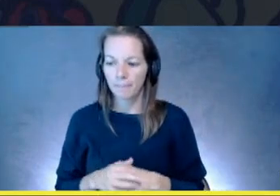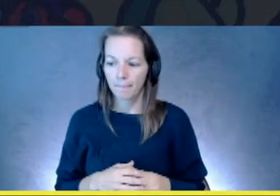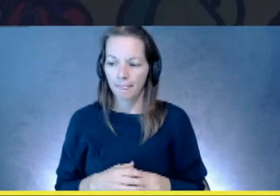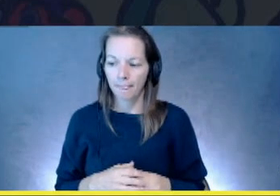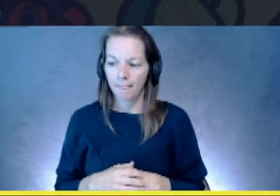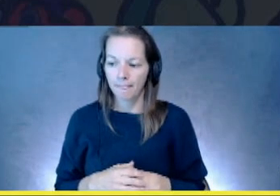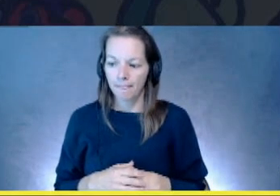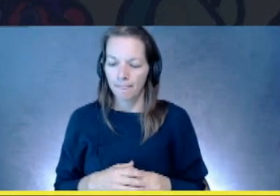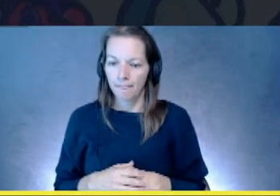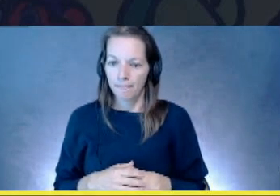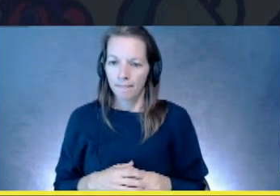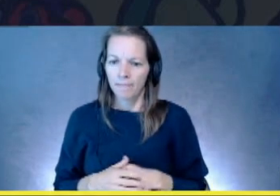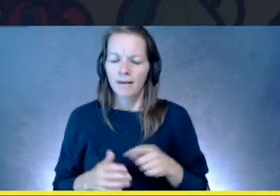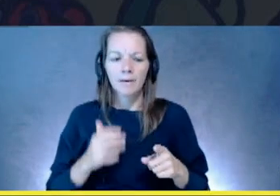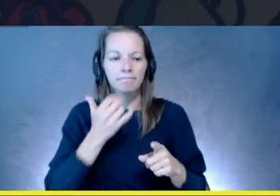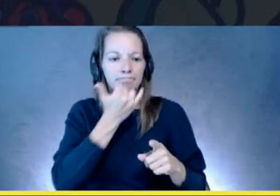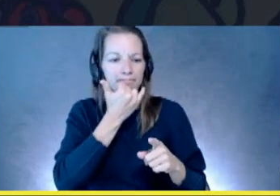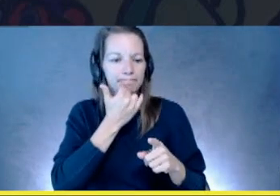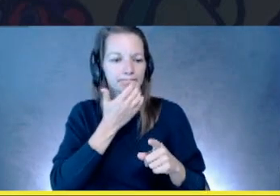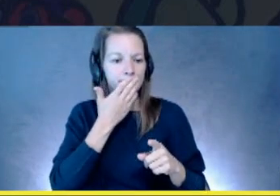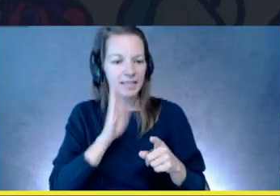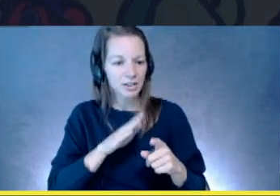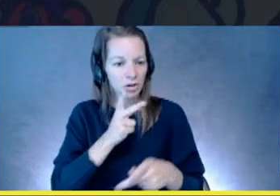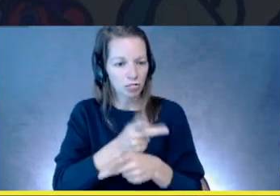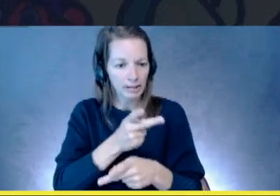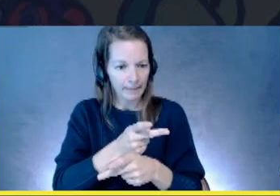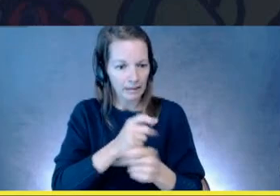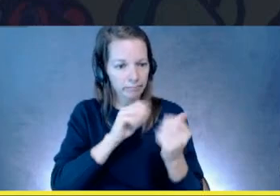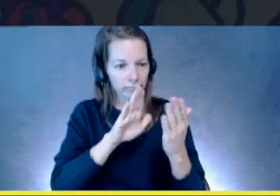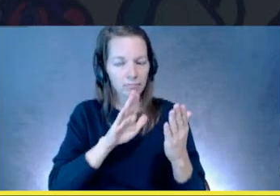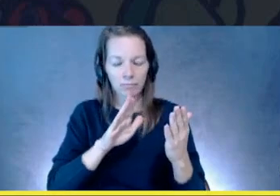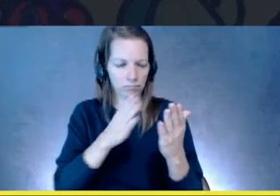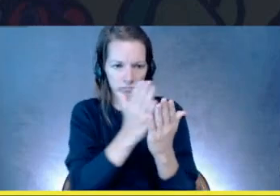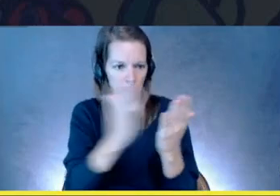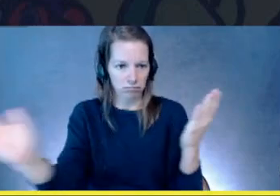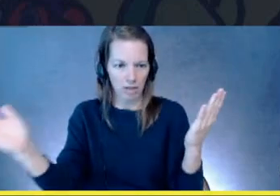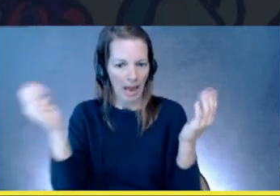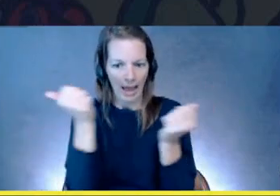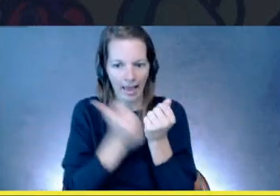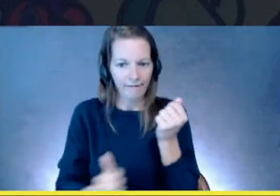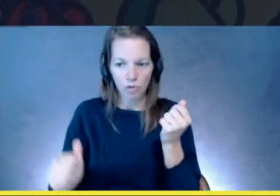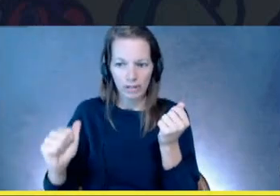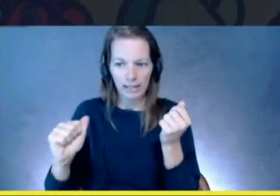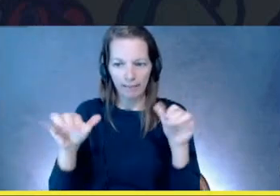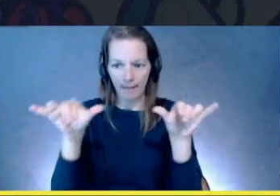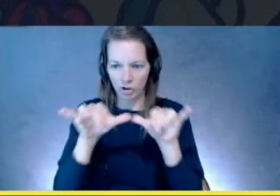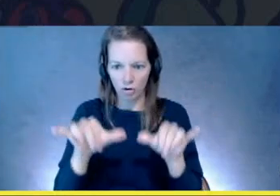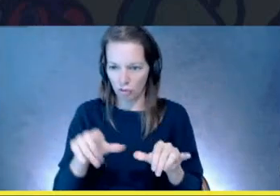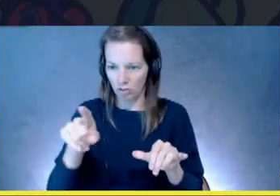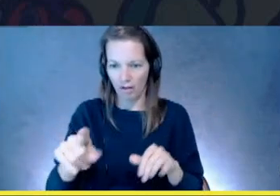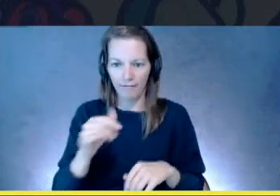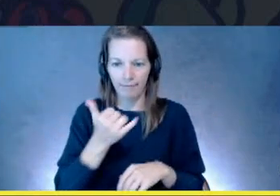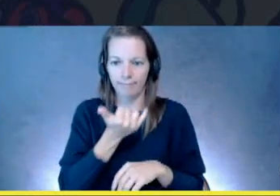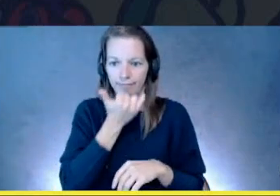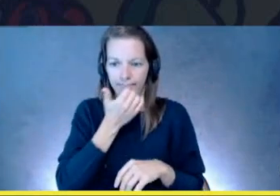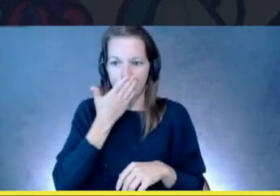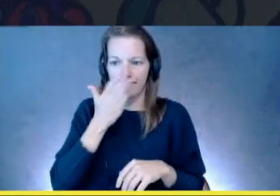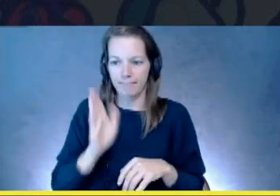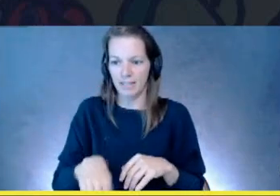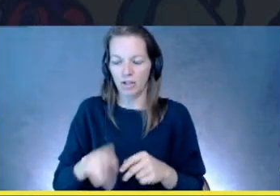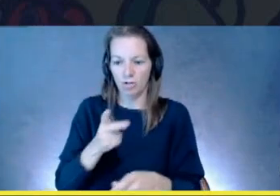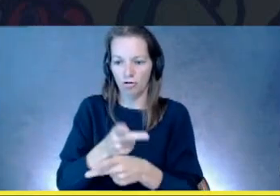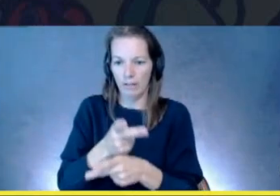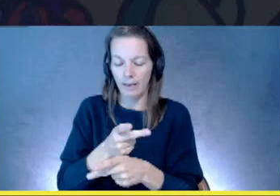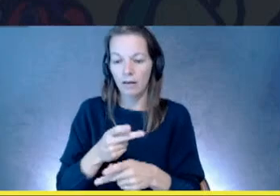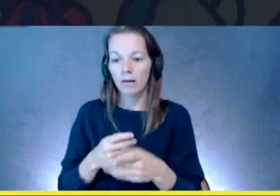And this mistreatment occurred across the board, literally on every single measure of mistreatment. And